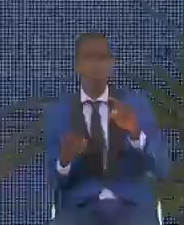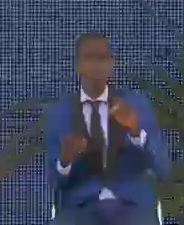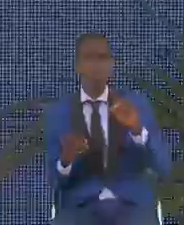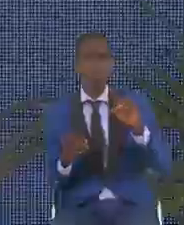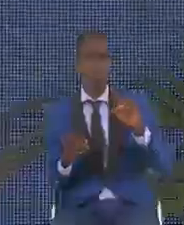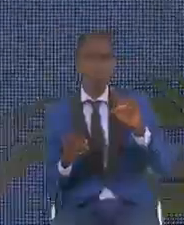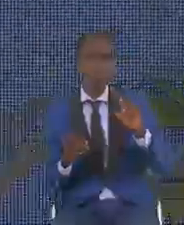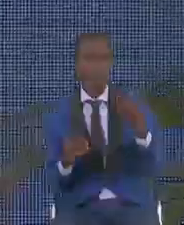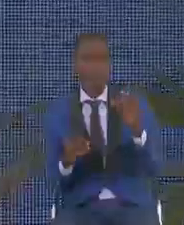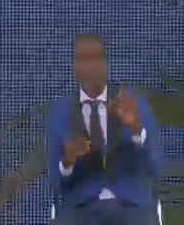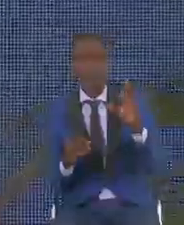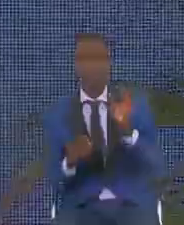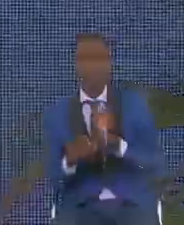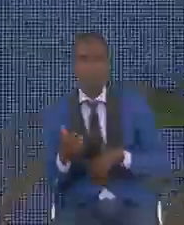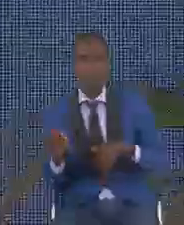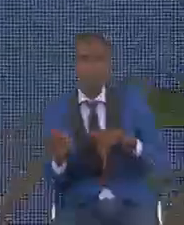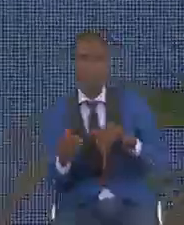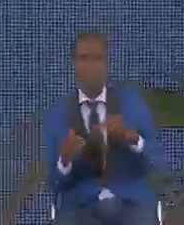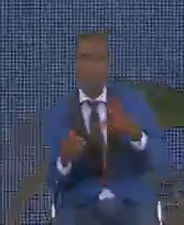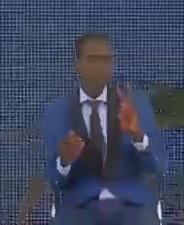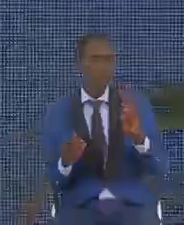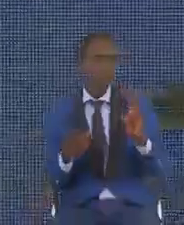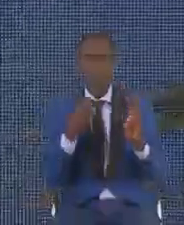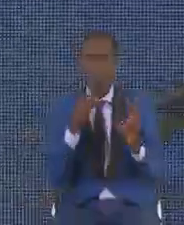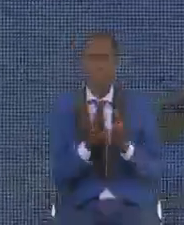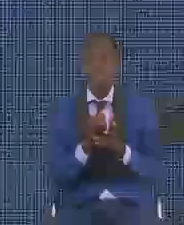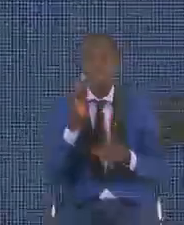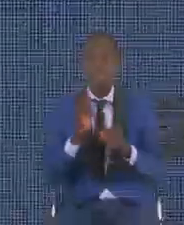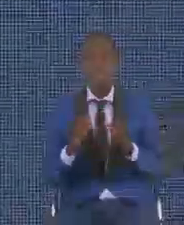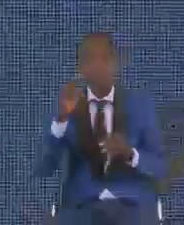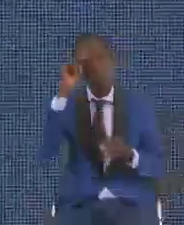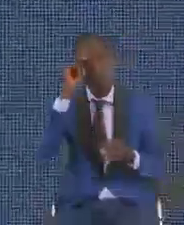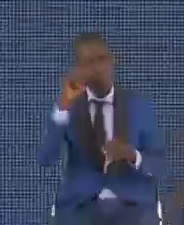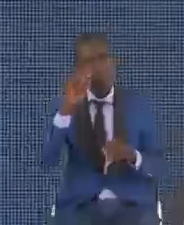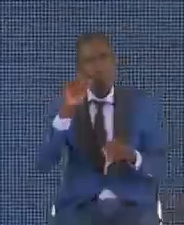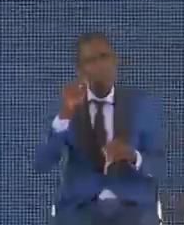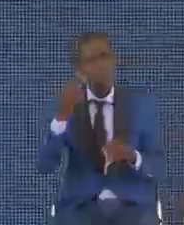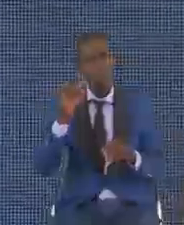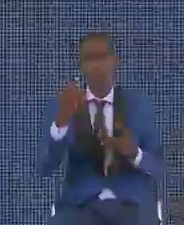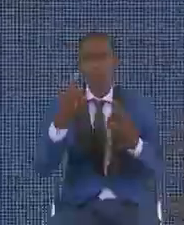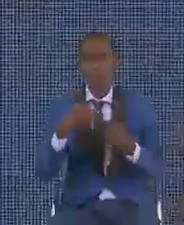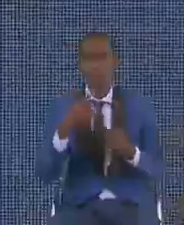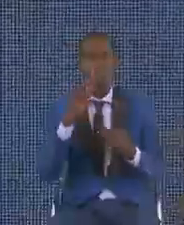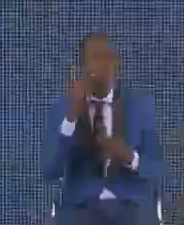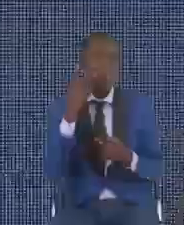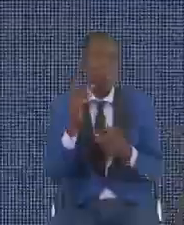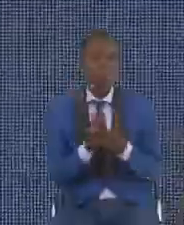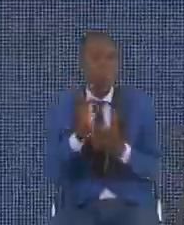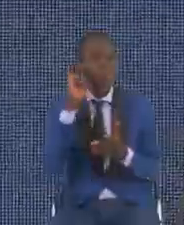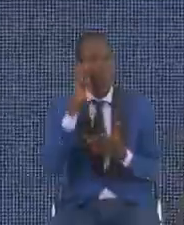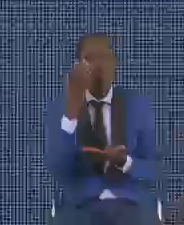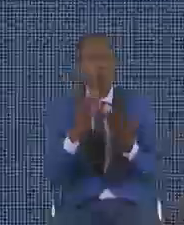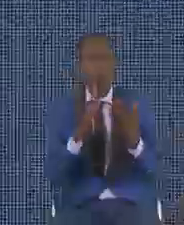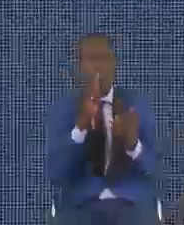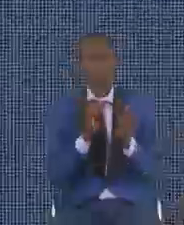Now, if Timothy come, see that he may be with you without fear. For look